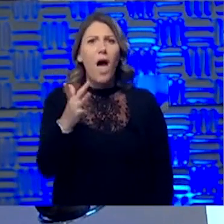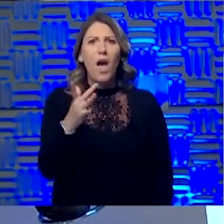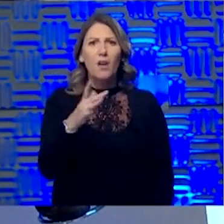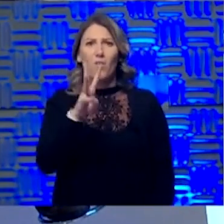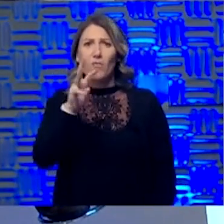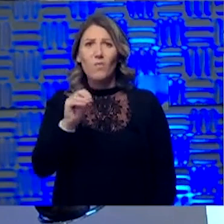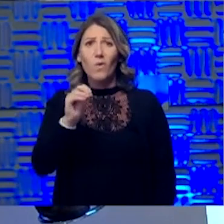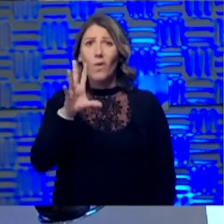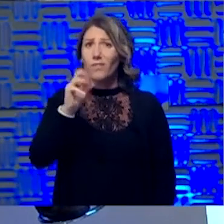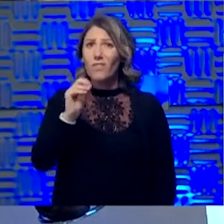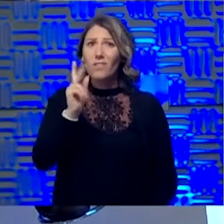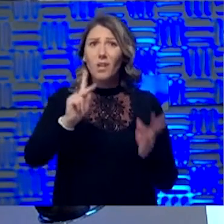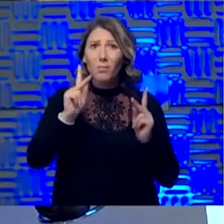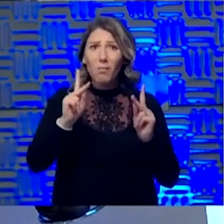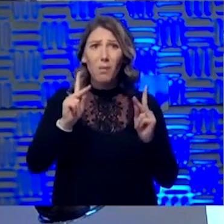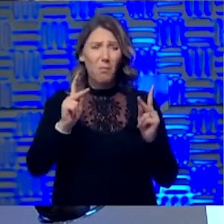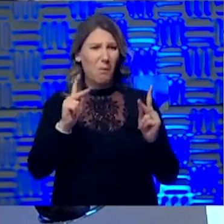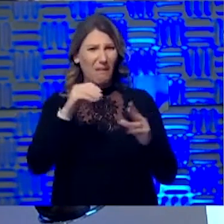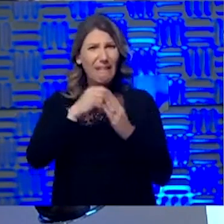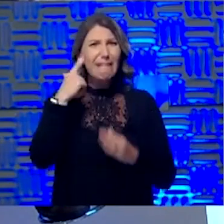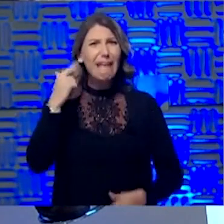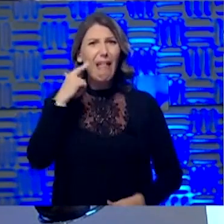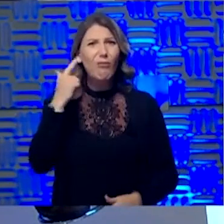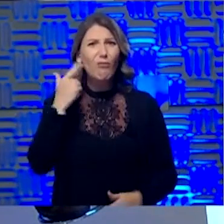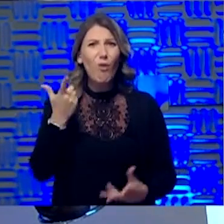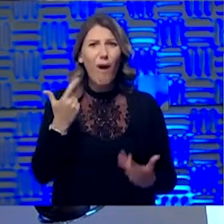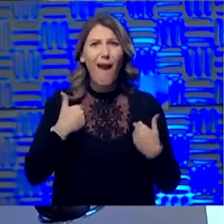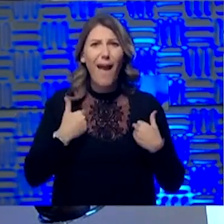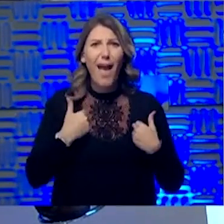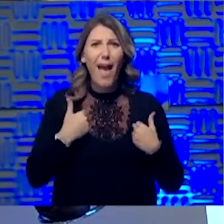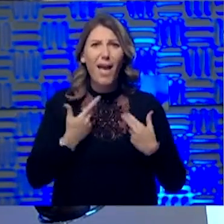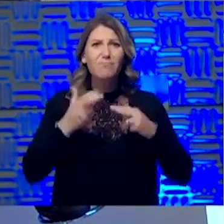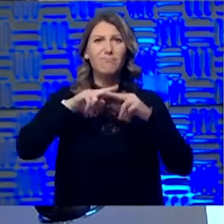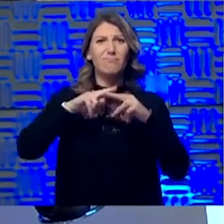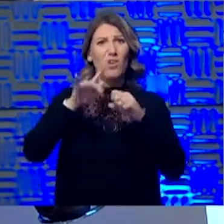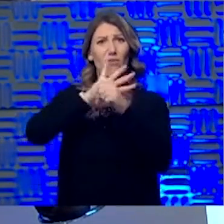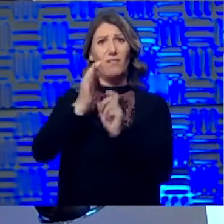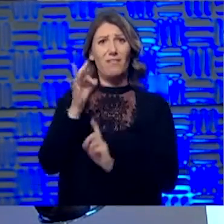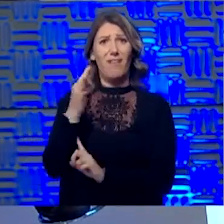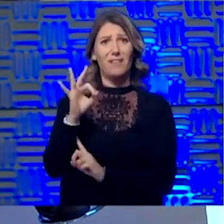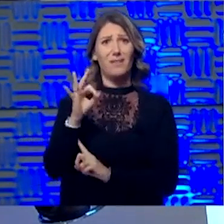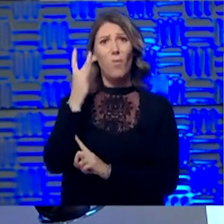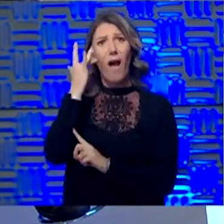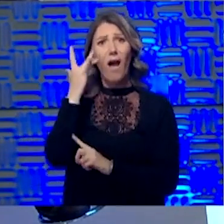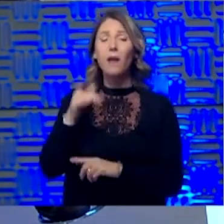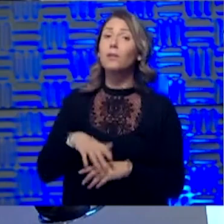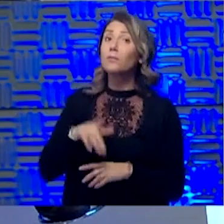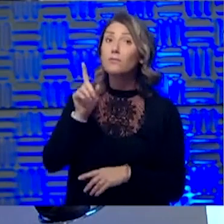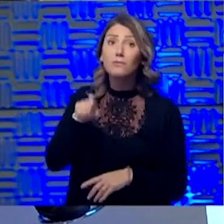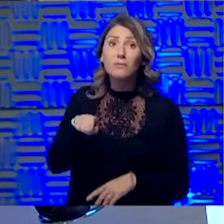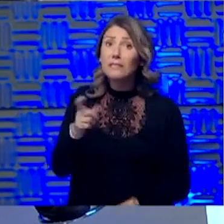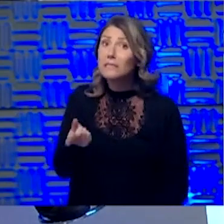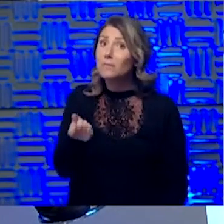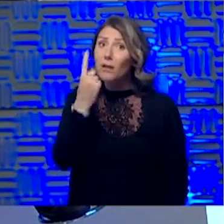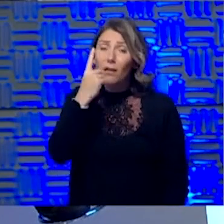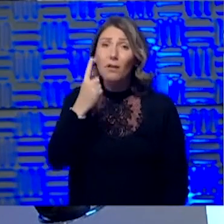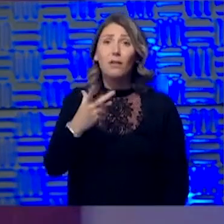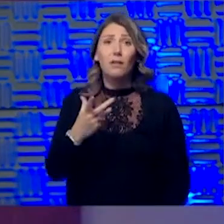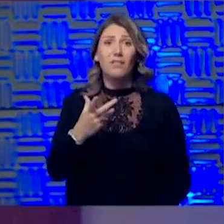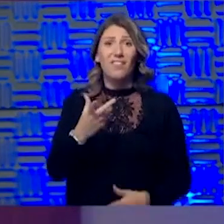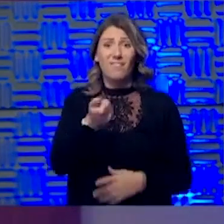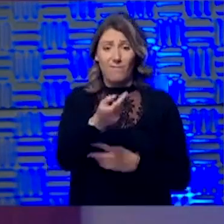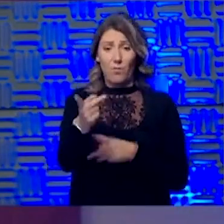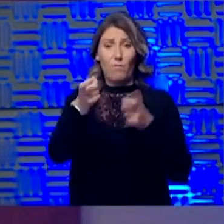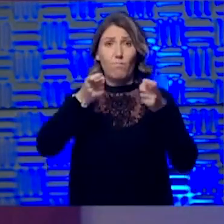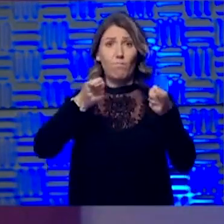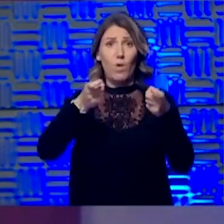in California where they've had a lot of COVID? Come on. What are we thinking? Well, I think that's where we have to be very mindful of, just because some of the regulations have